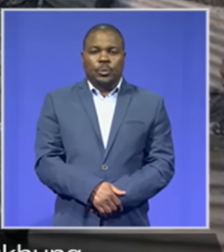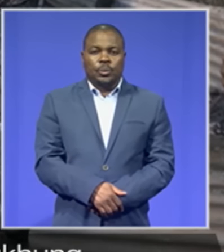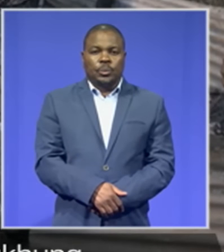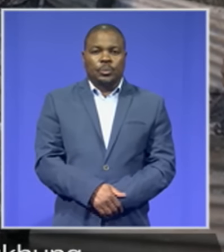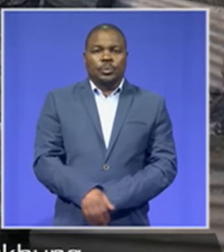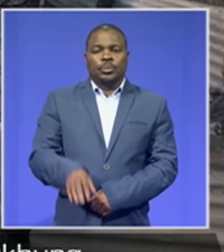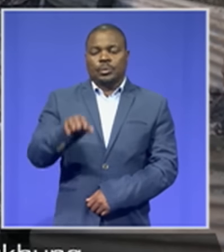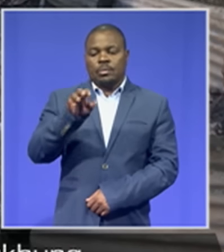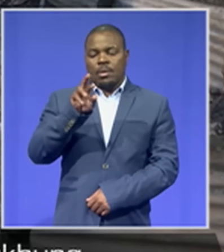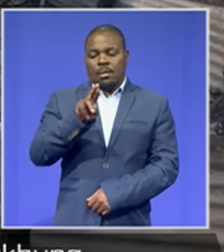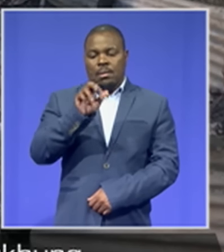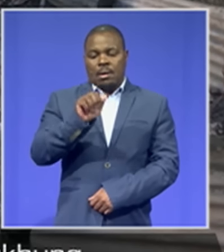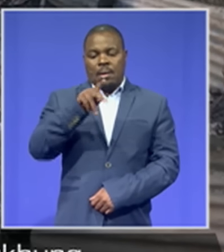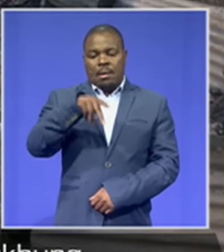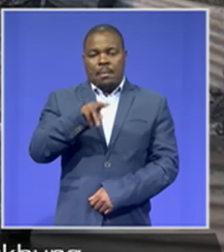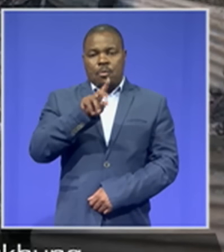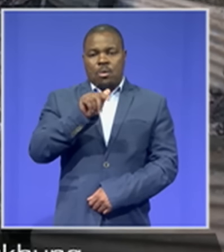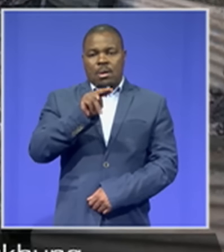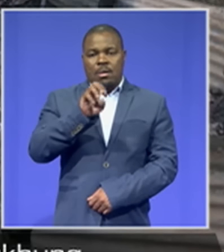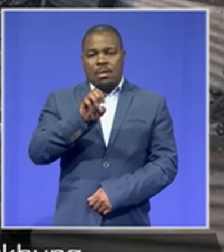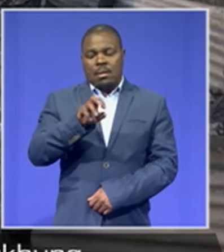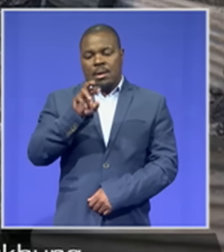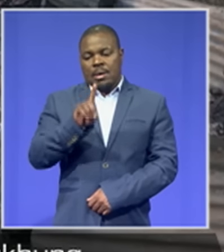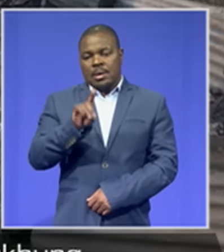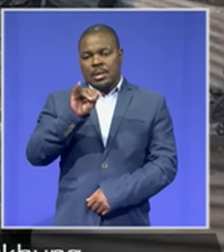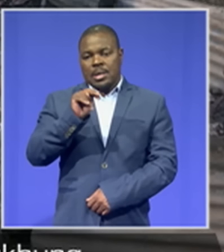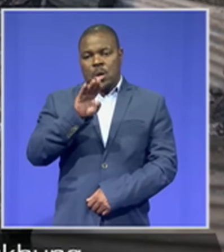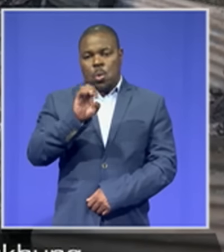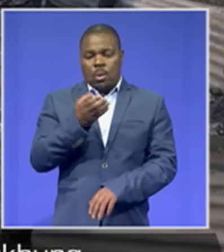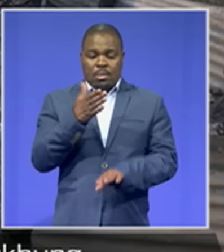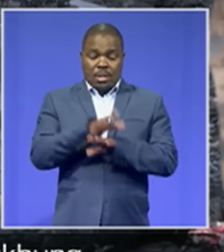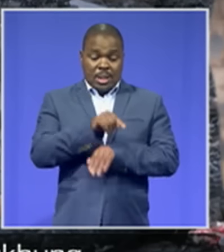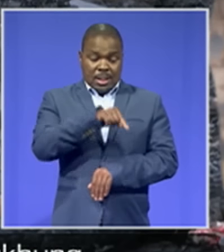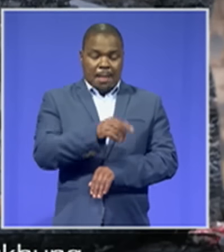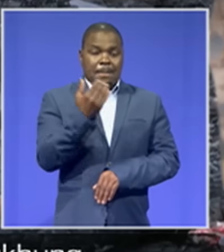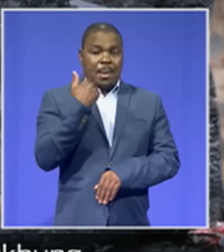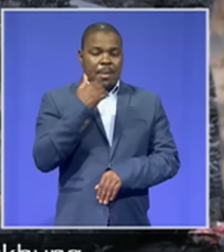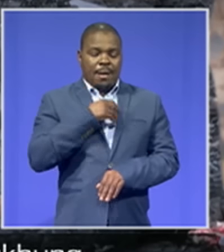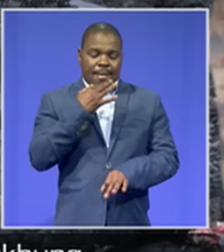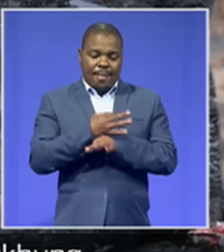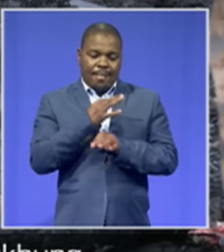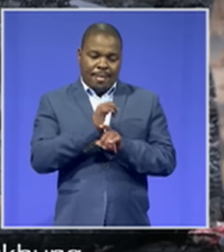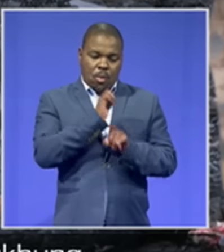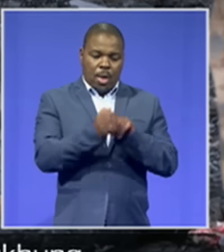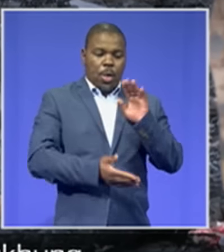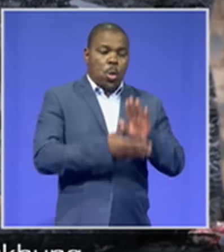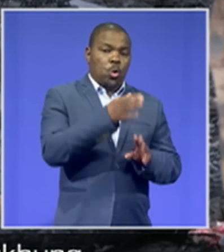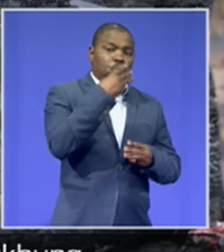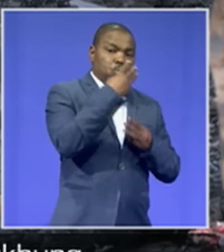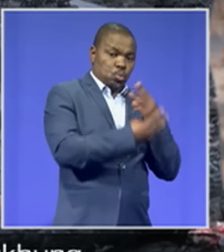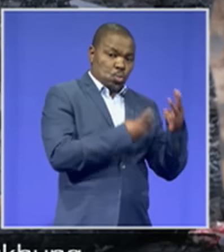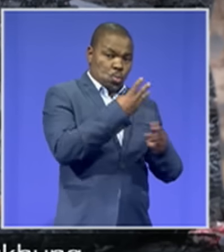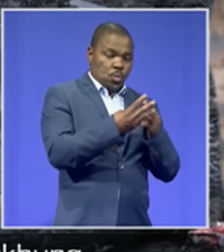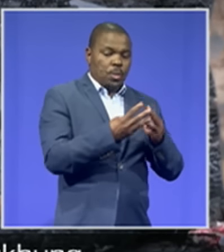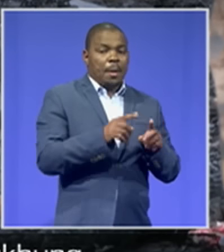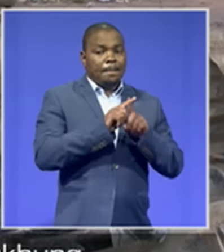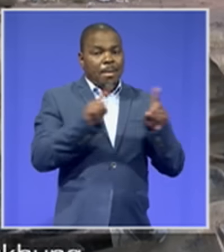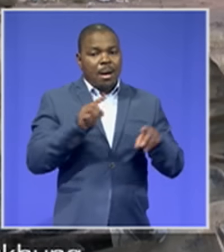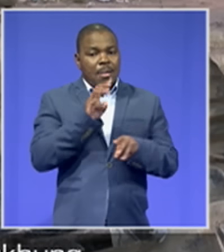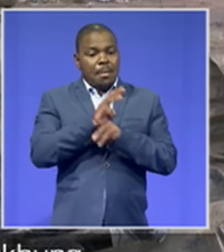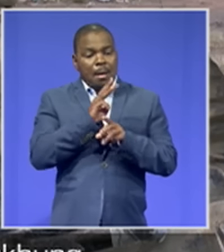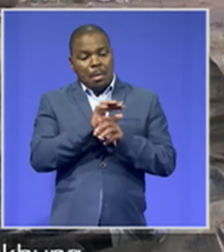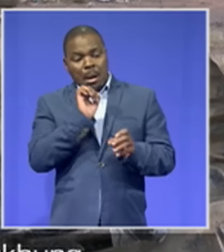Dineo Rapulani o hlokahalletse mokhukhung ona maobane. Ntate wa hae o na le siyo a ile mosebetsing empa ha o tsojwe